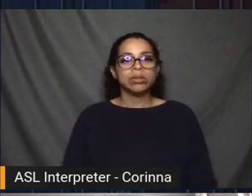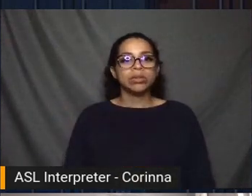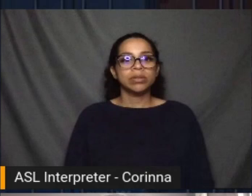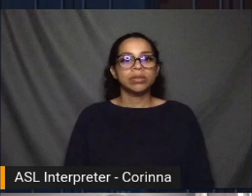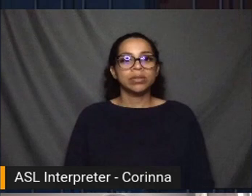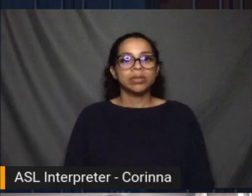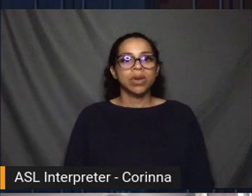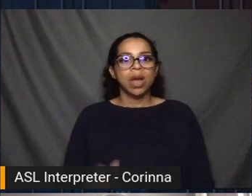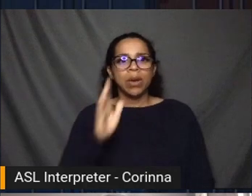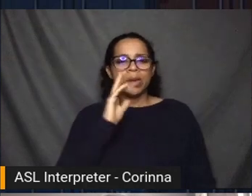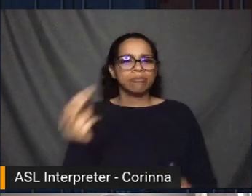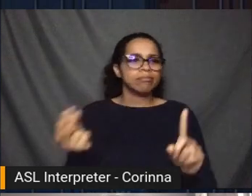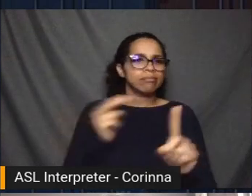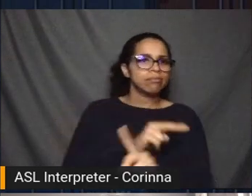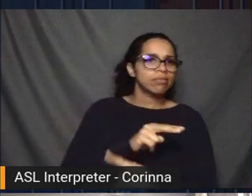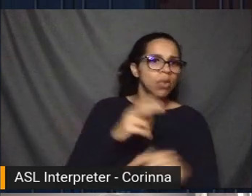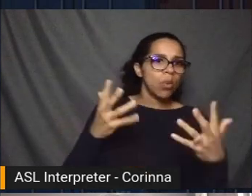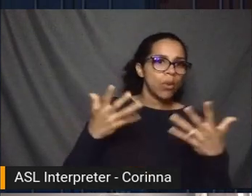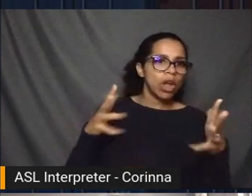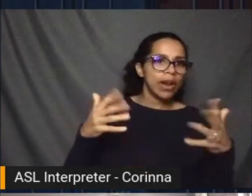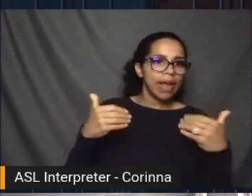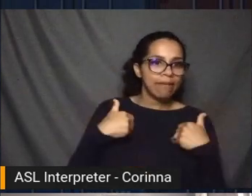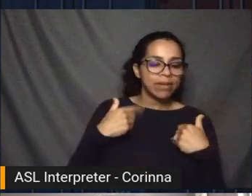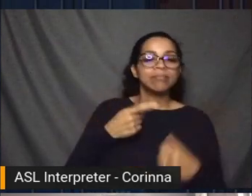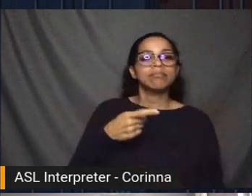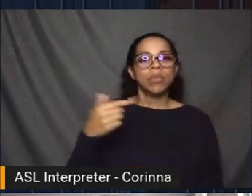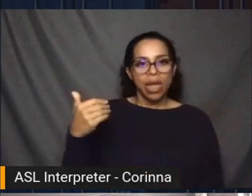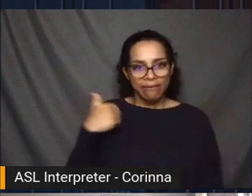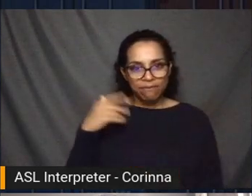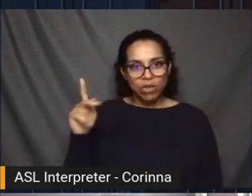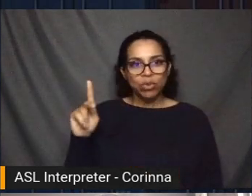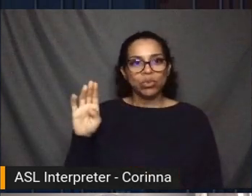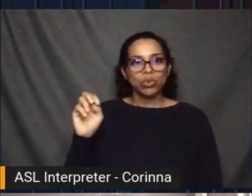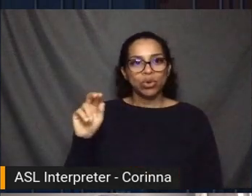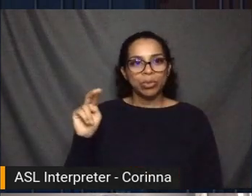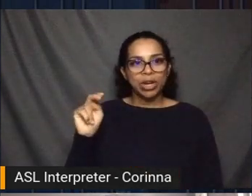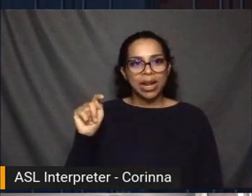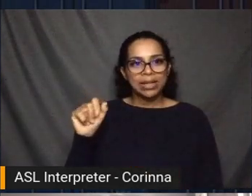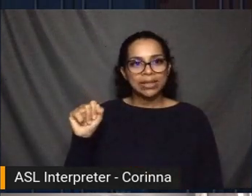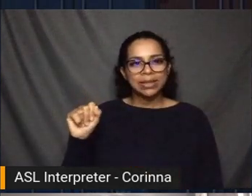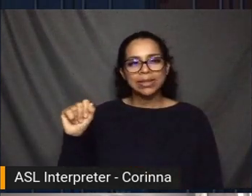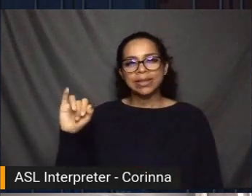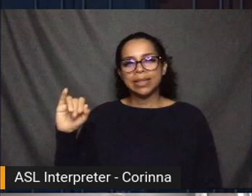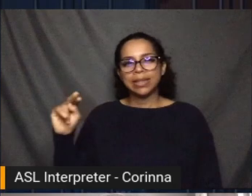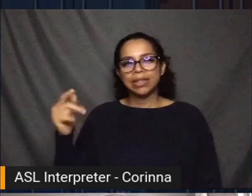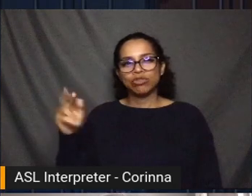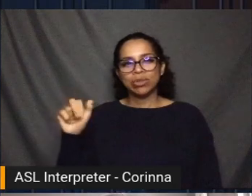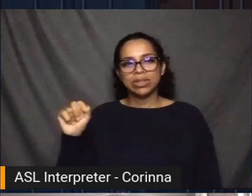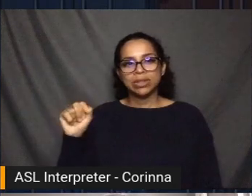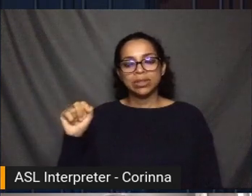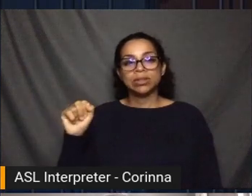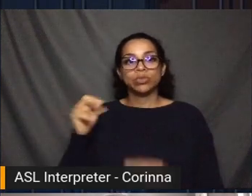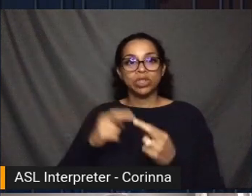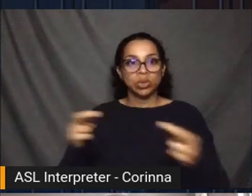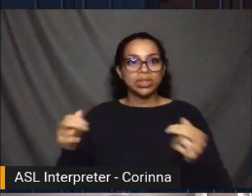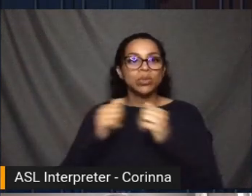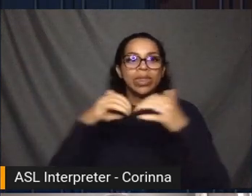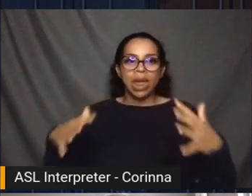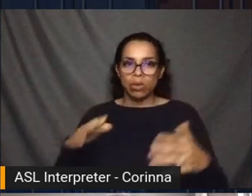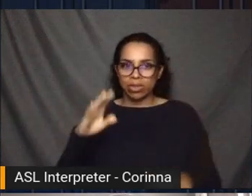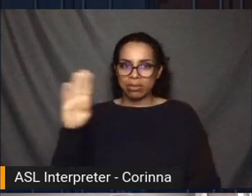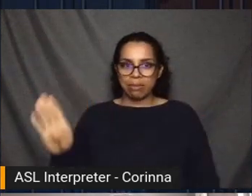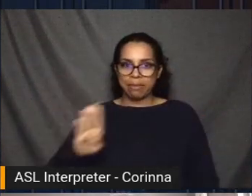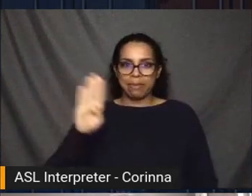does exist. And what does exist is a Kubernetes Ingress resource, just without the beta suffix. So I'm going to use that